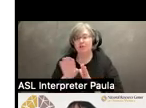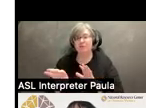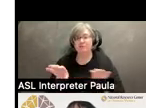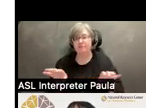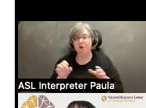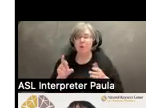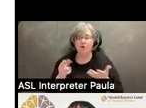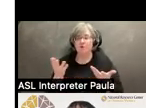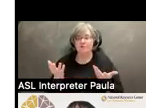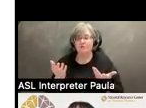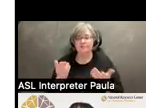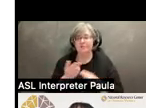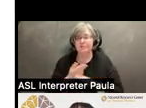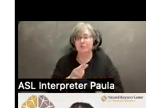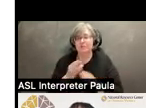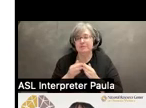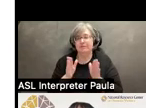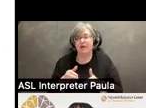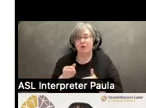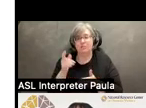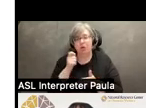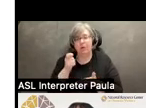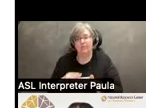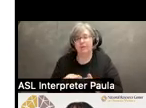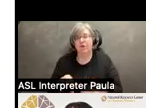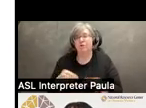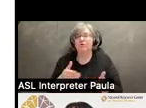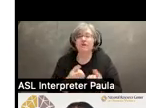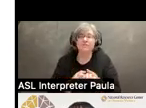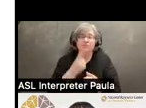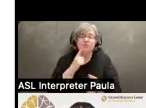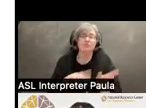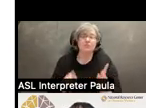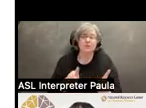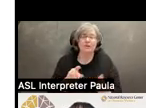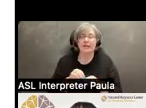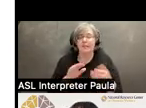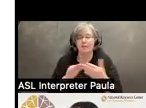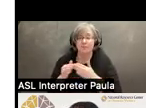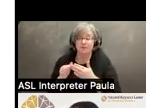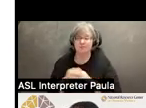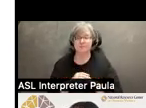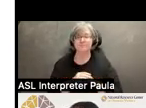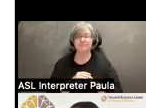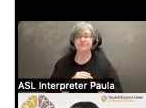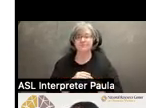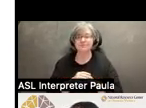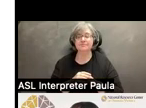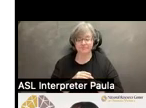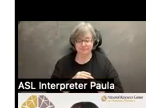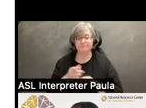just using those housing grants to provide supports for people in the community. And I think